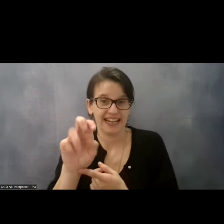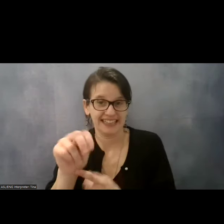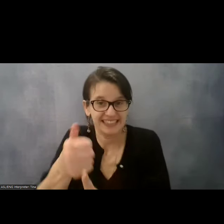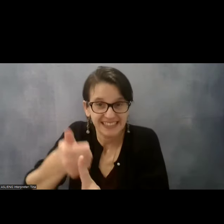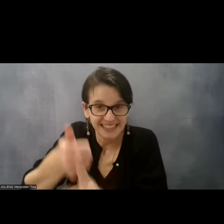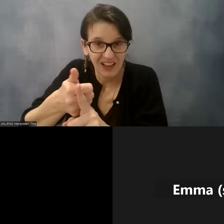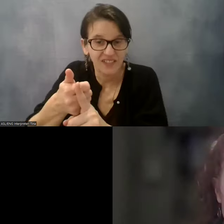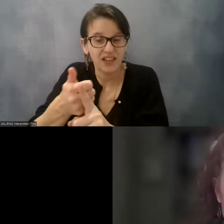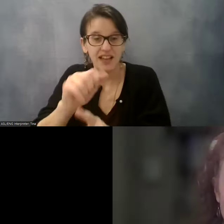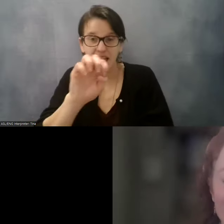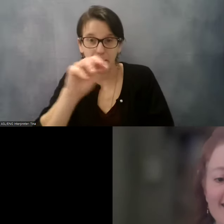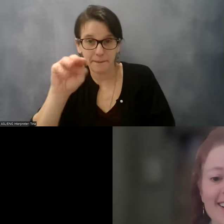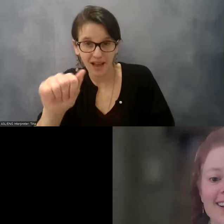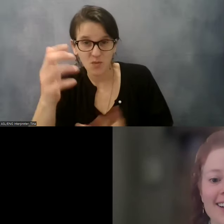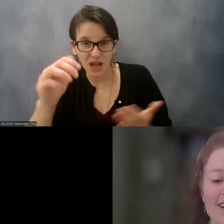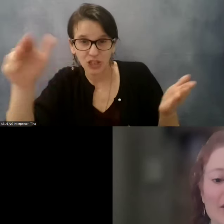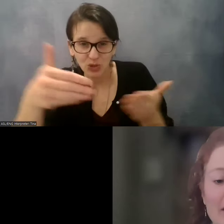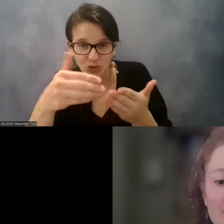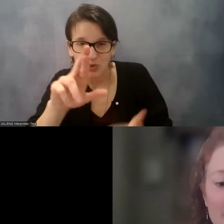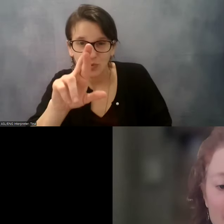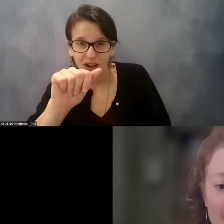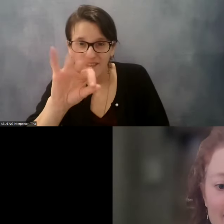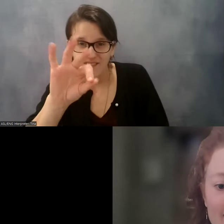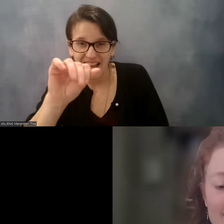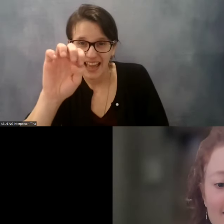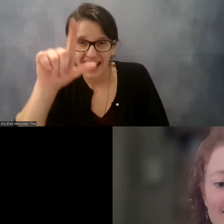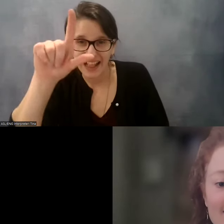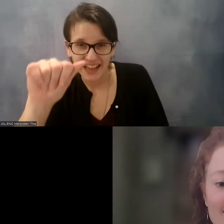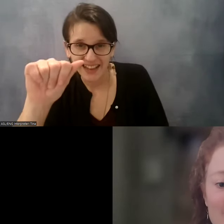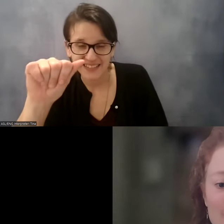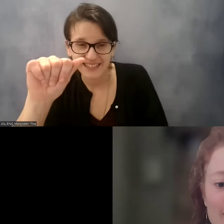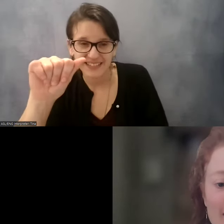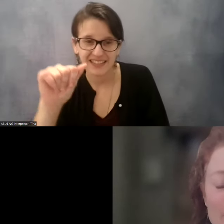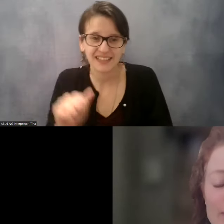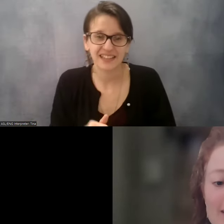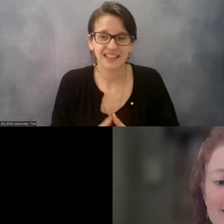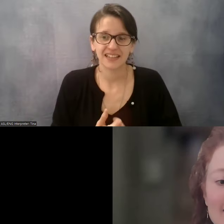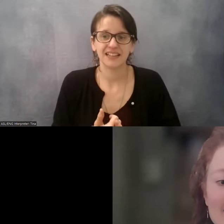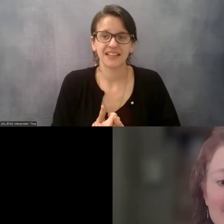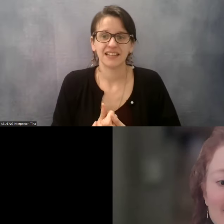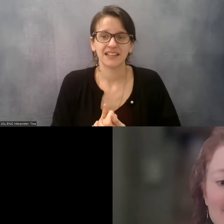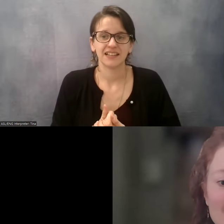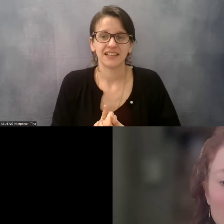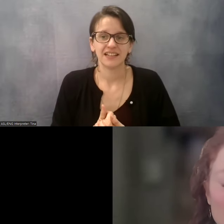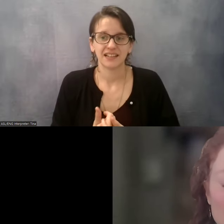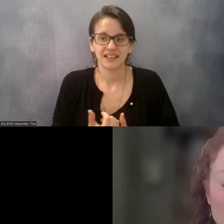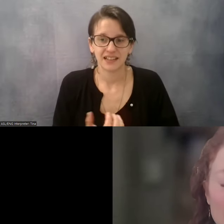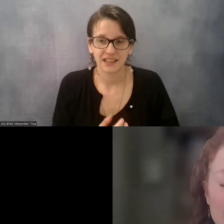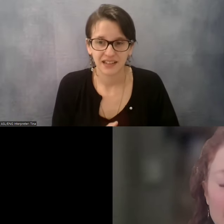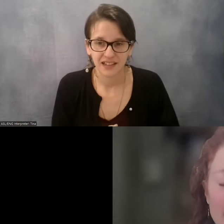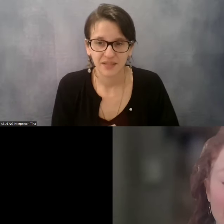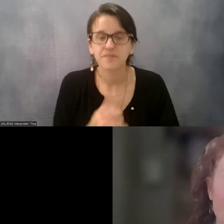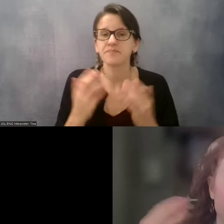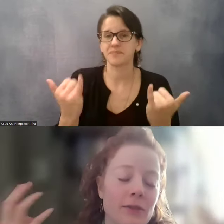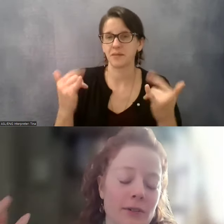Yes, thank you so much. All right, Rafaela is going to help us shift over to